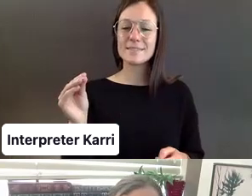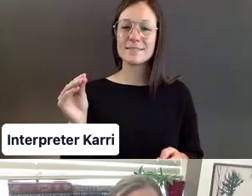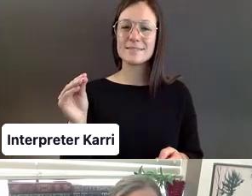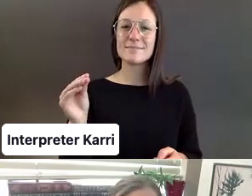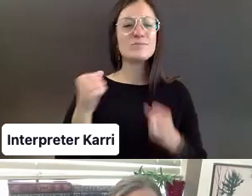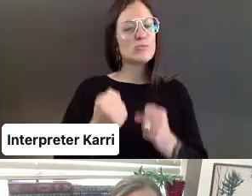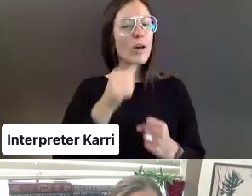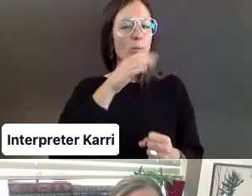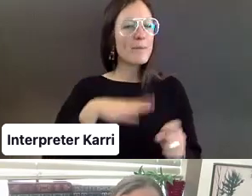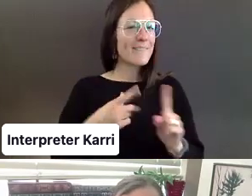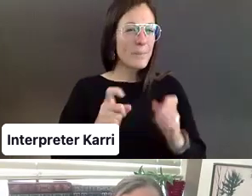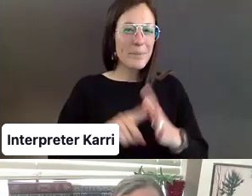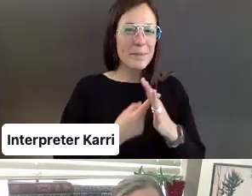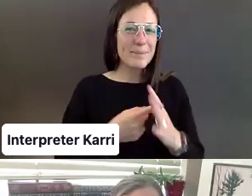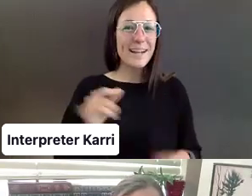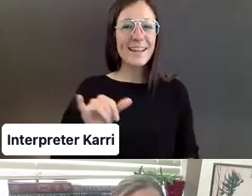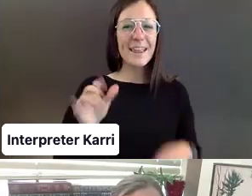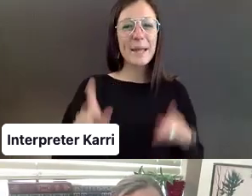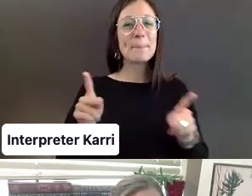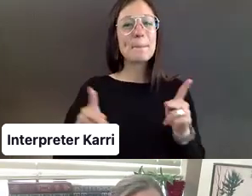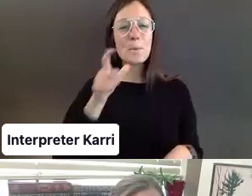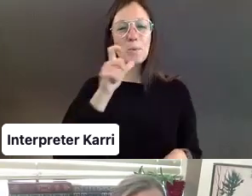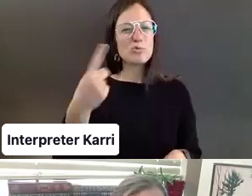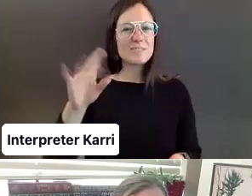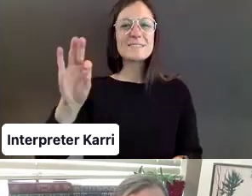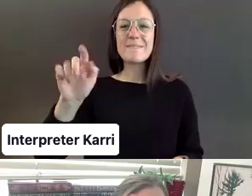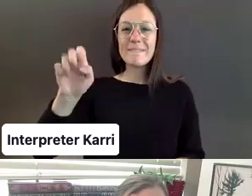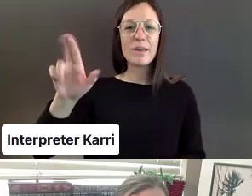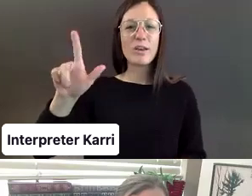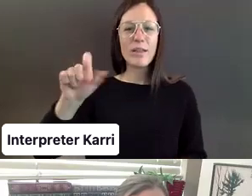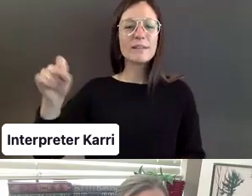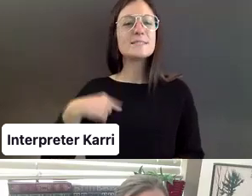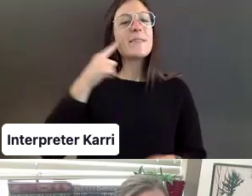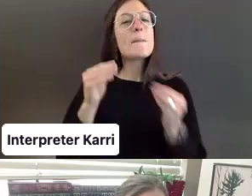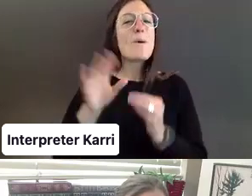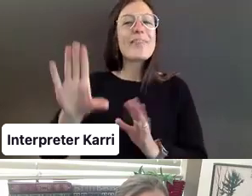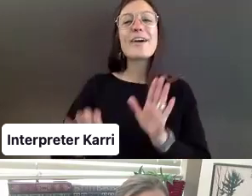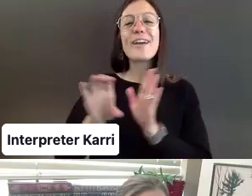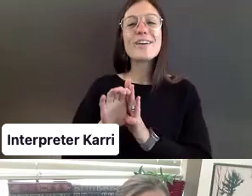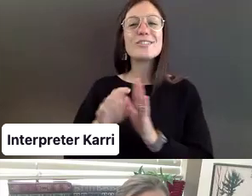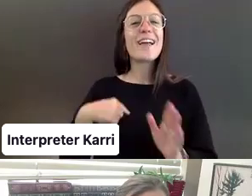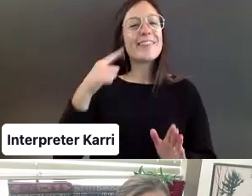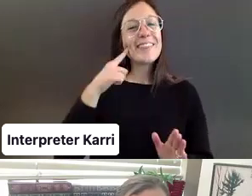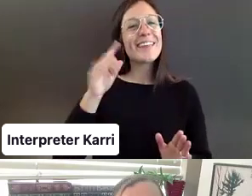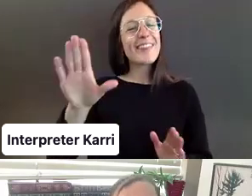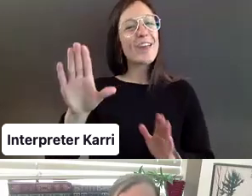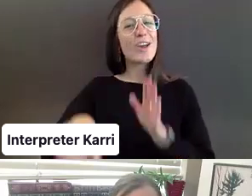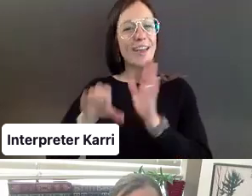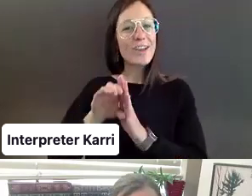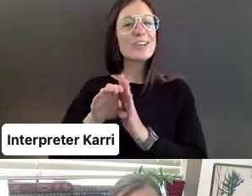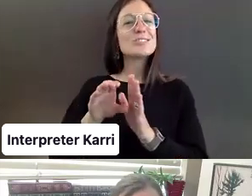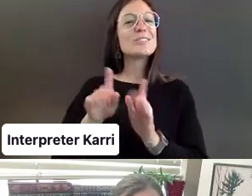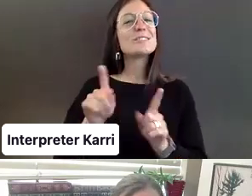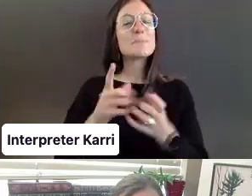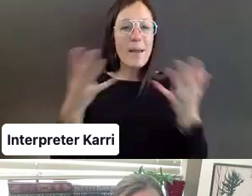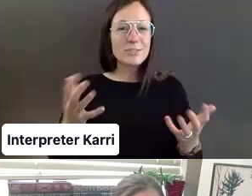strong women from the start, like people that were fearless. I think it was more their characters, though. I think it was characters as much as actors.